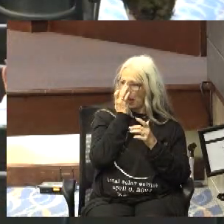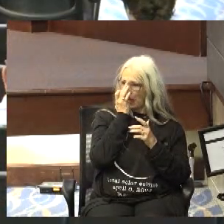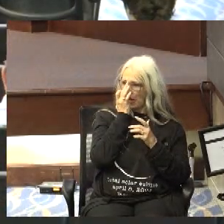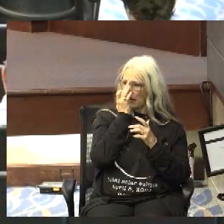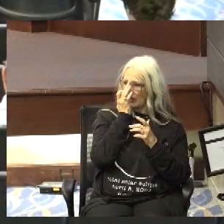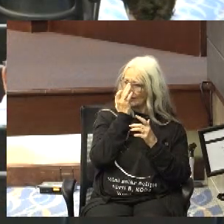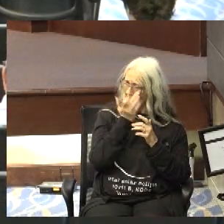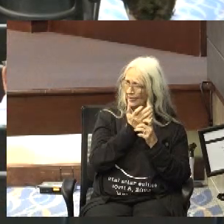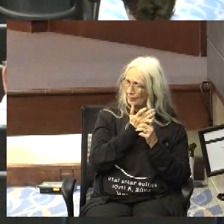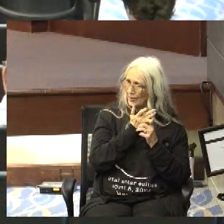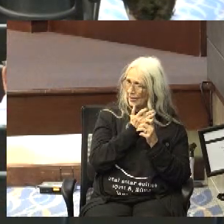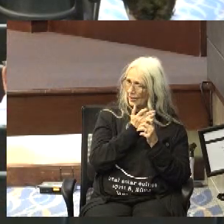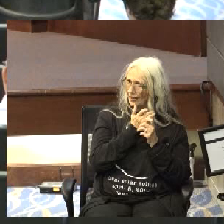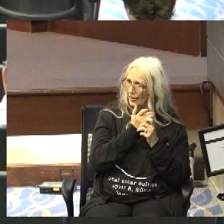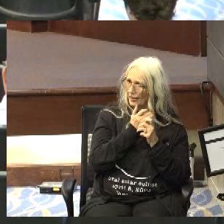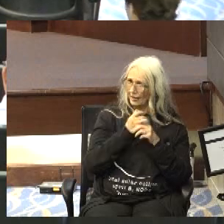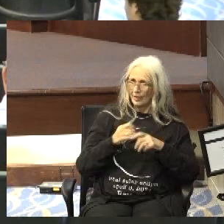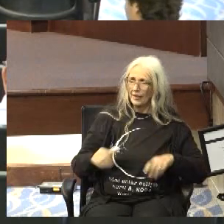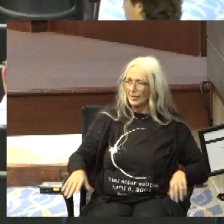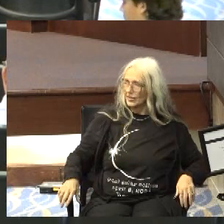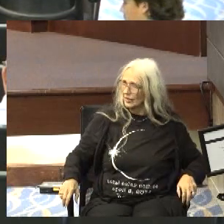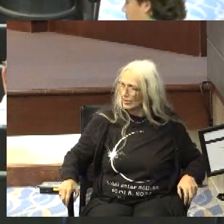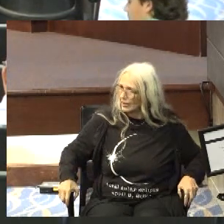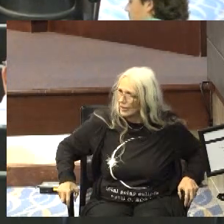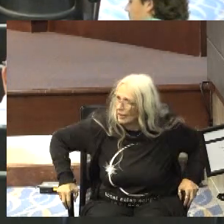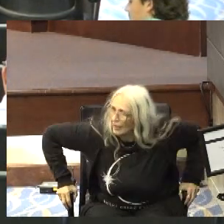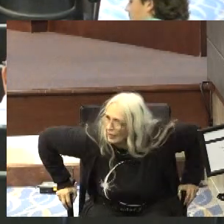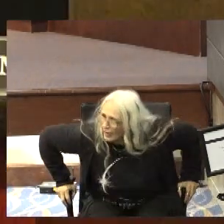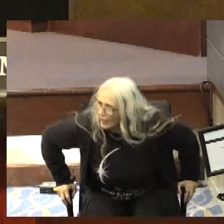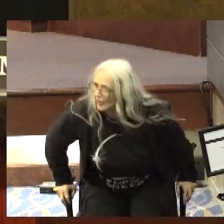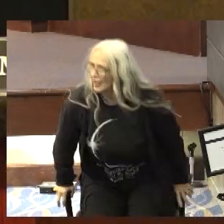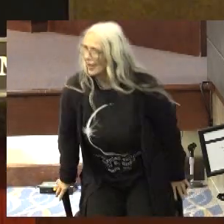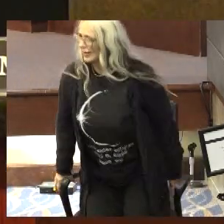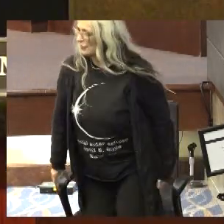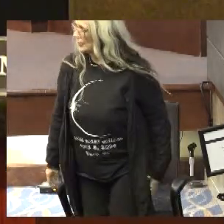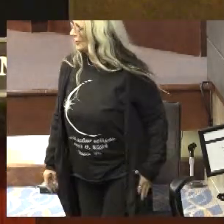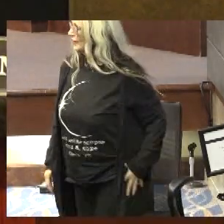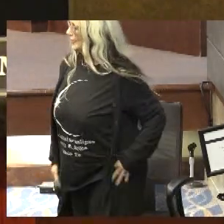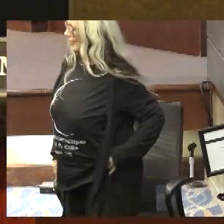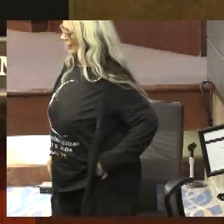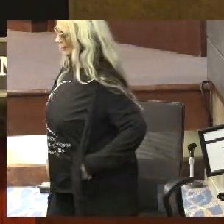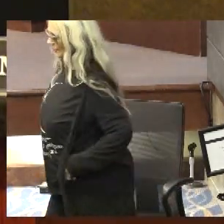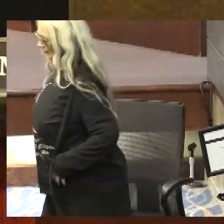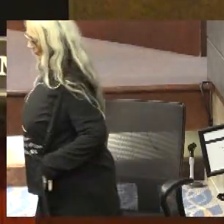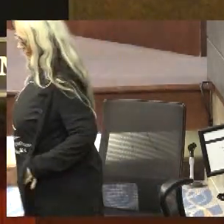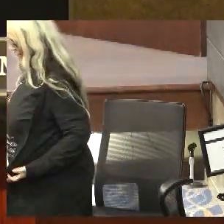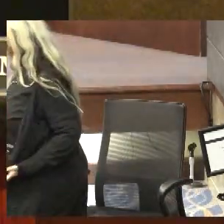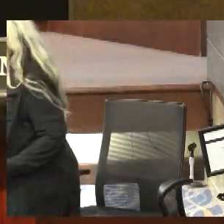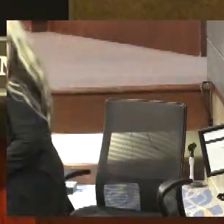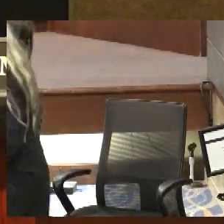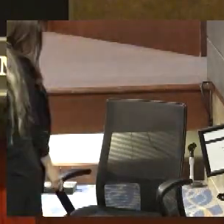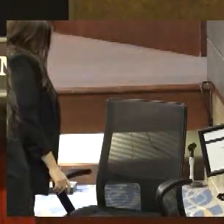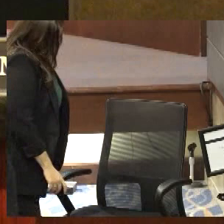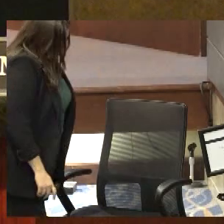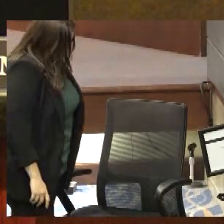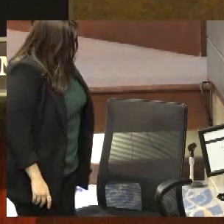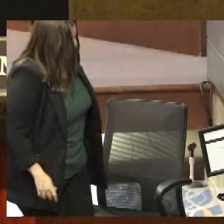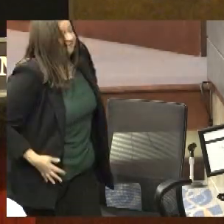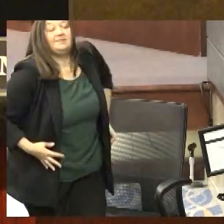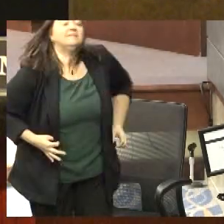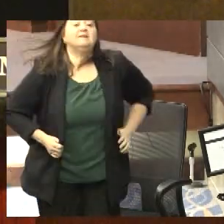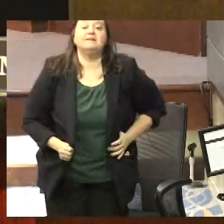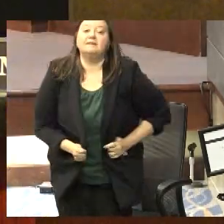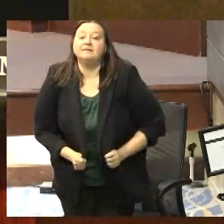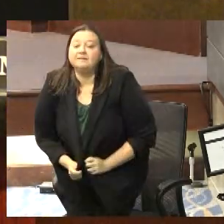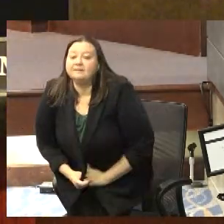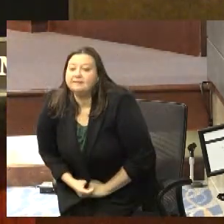Okay. Okay. Thanks, Paul. Yes, sir. Thank you. Paul. Thanks, Lisa. I really appreciate this is something that's really important that we get right.